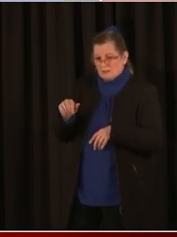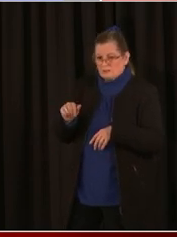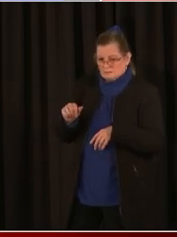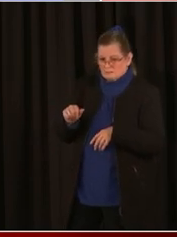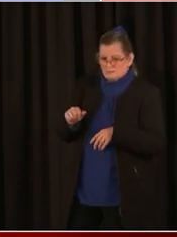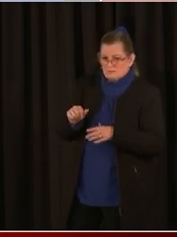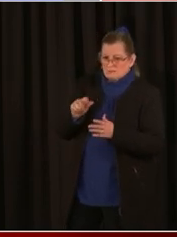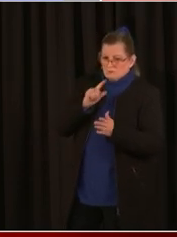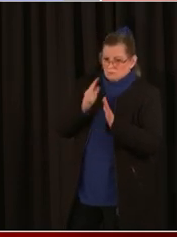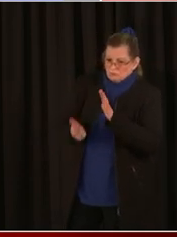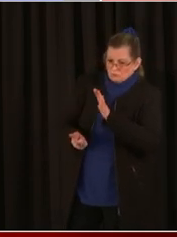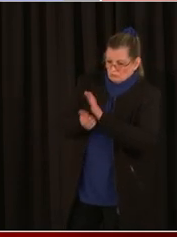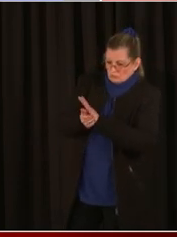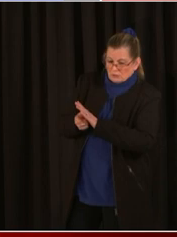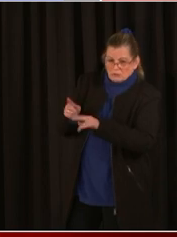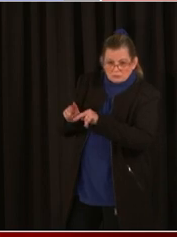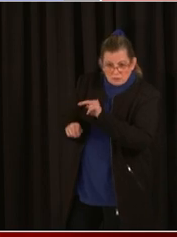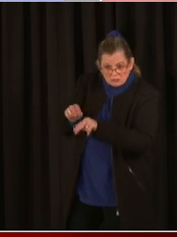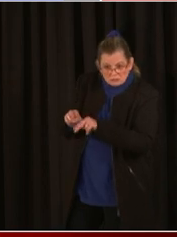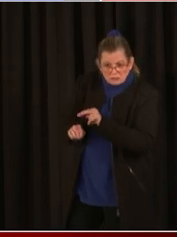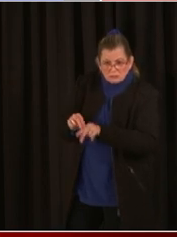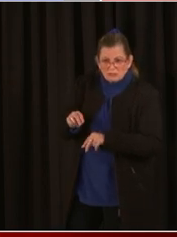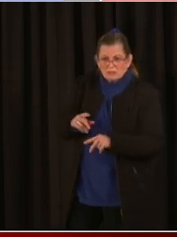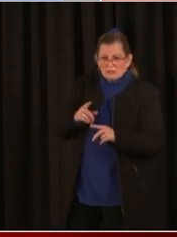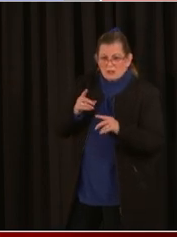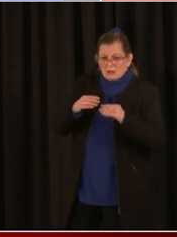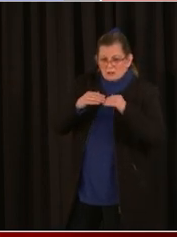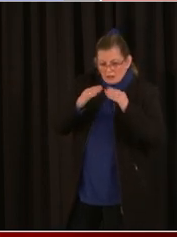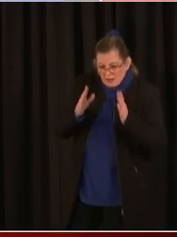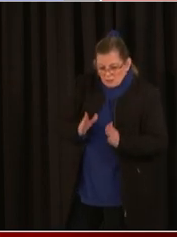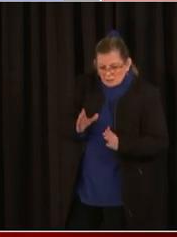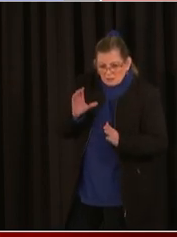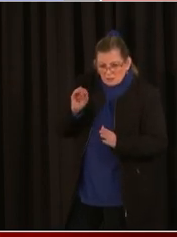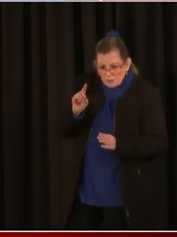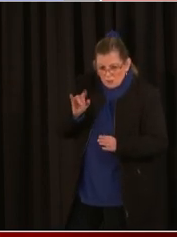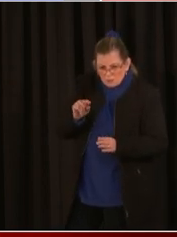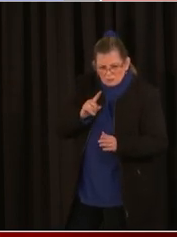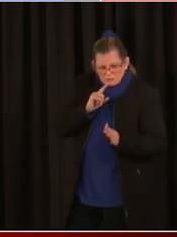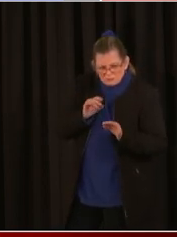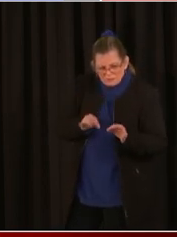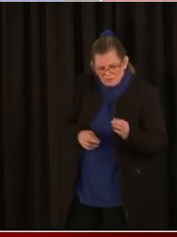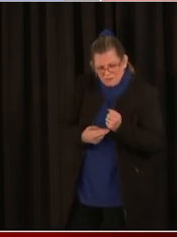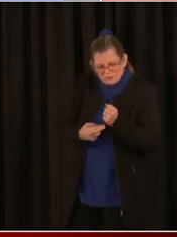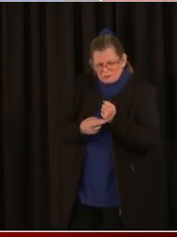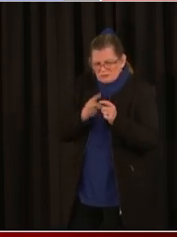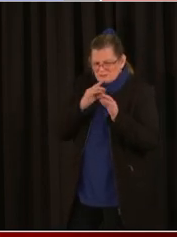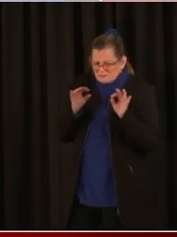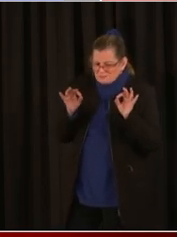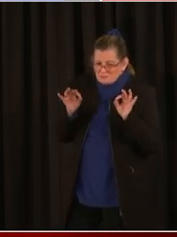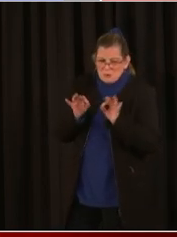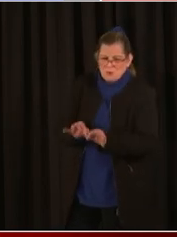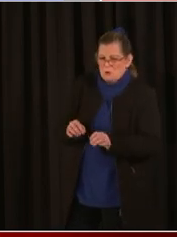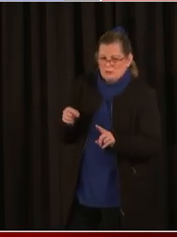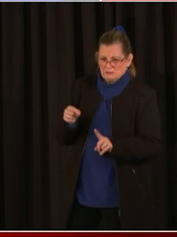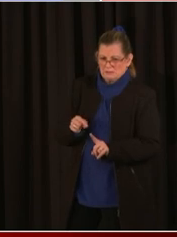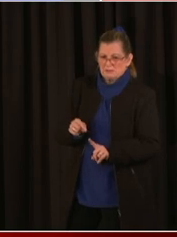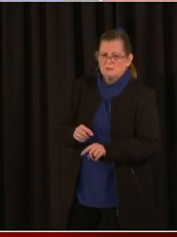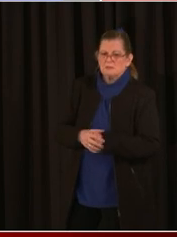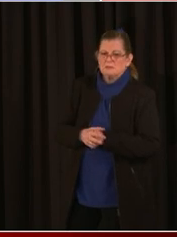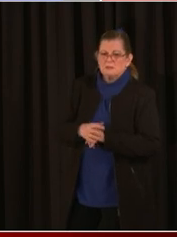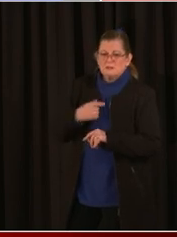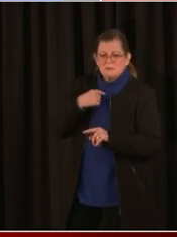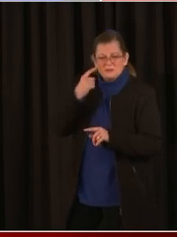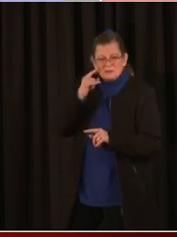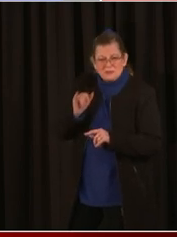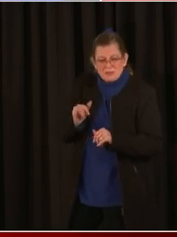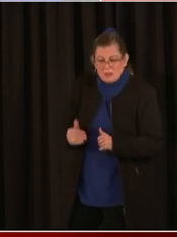about illegal construction, complaints about housing code enforcement. These are important issues, and we think that the